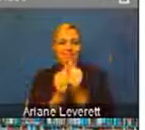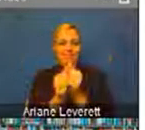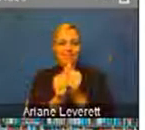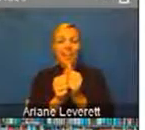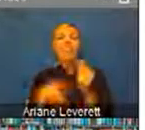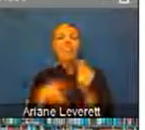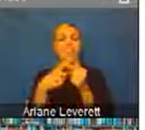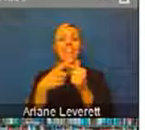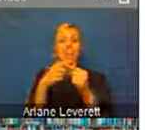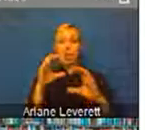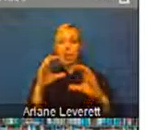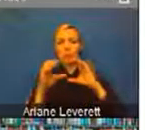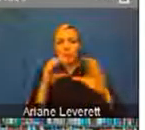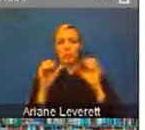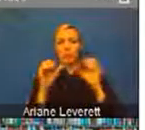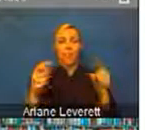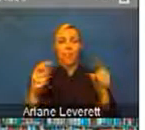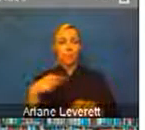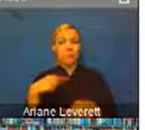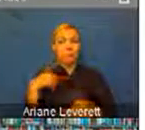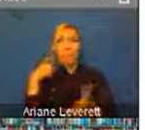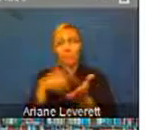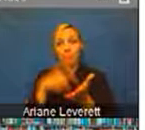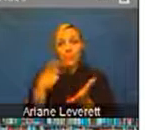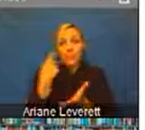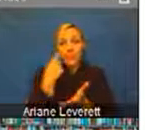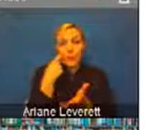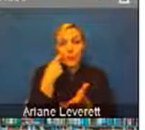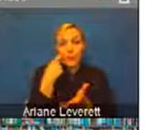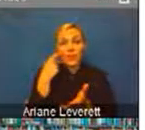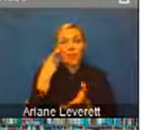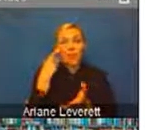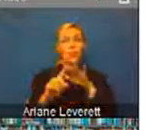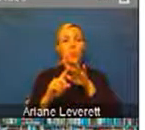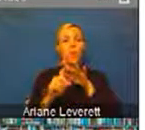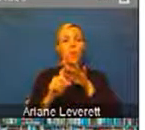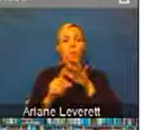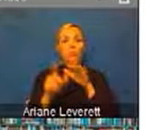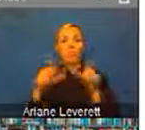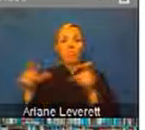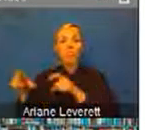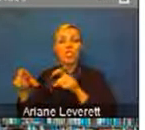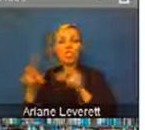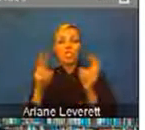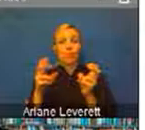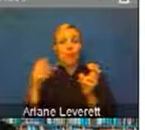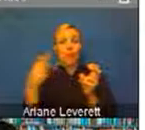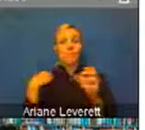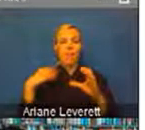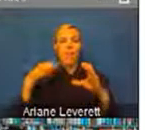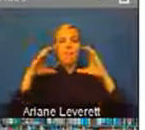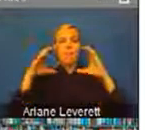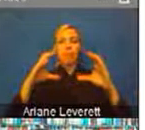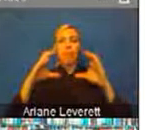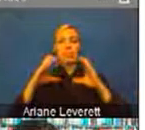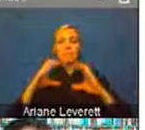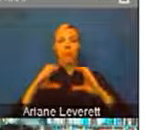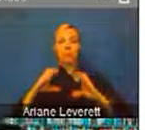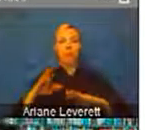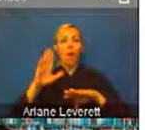far as she knows, in developing countries, they do not have inclusive access. Can you tell more about